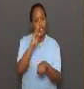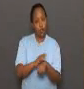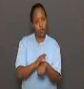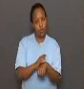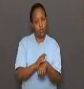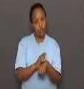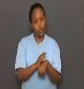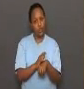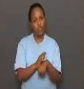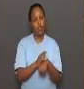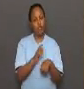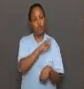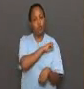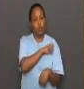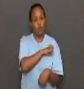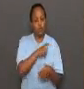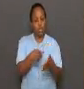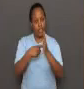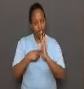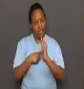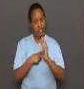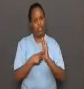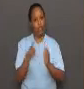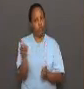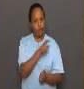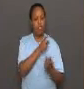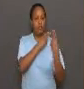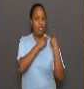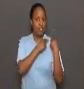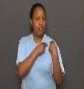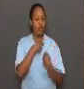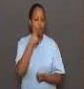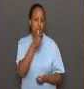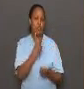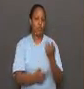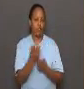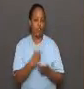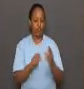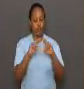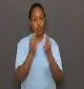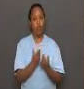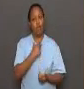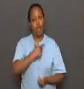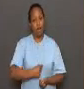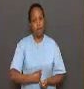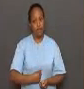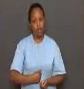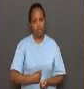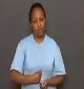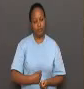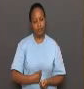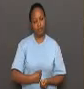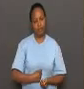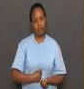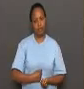the police accountable for their authority. The group member who has been designated